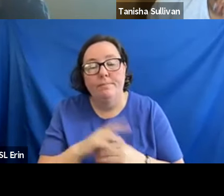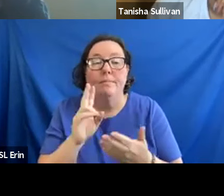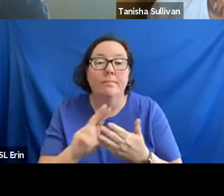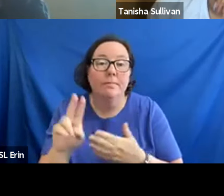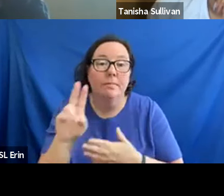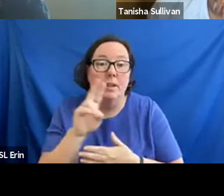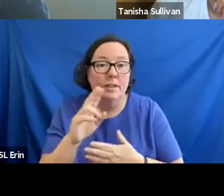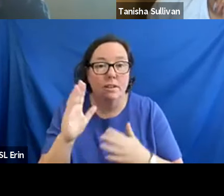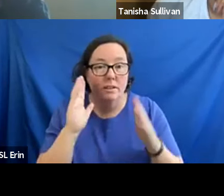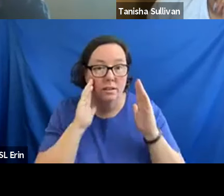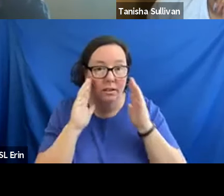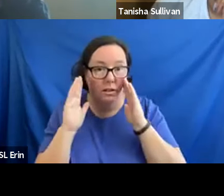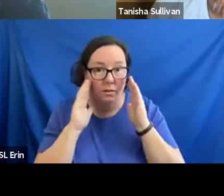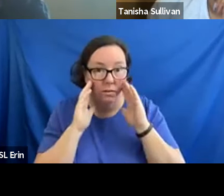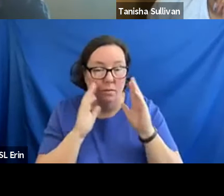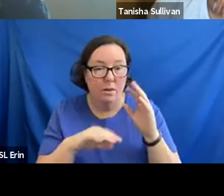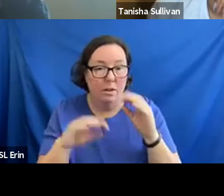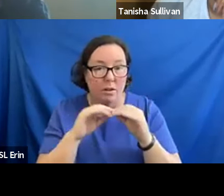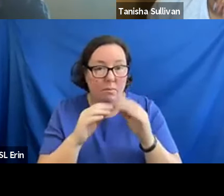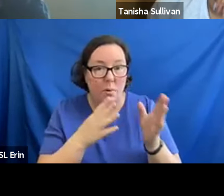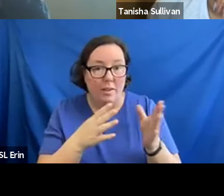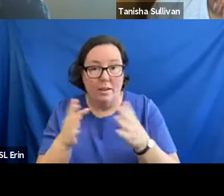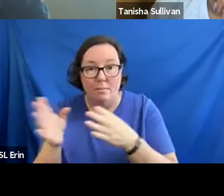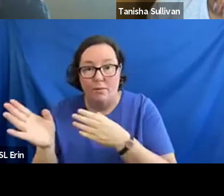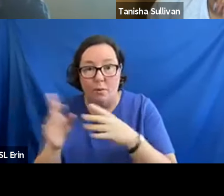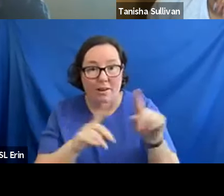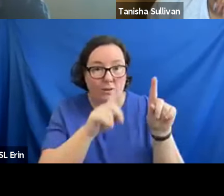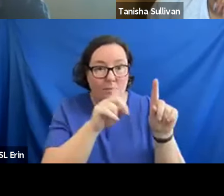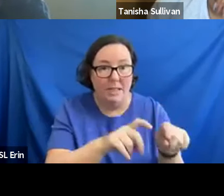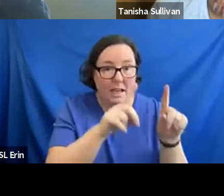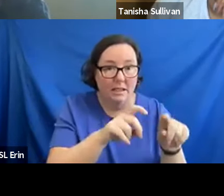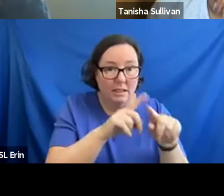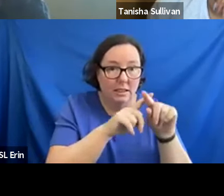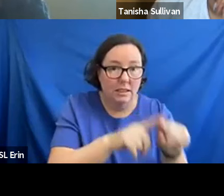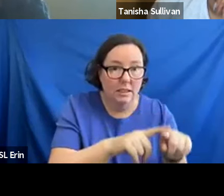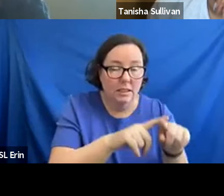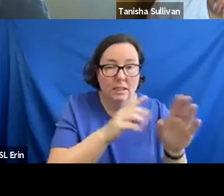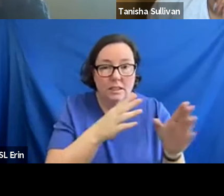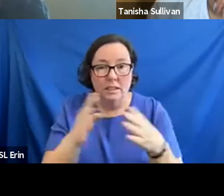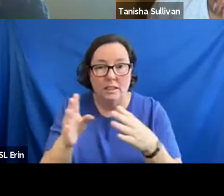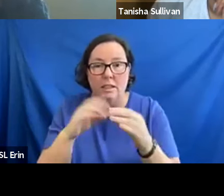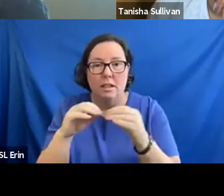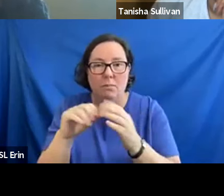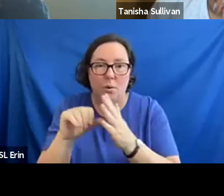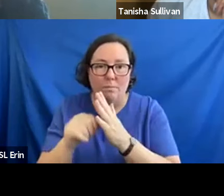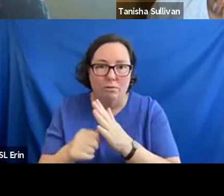universities are aware that the more they've moved away from tests, the more there's been pressure on grade